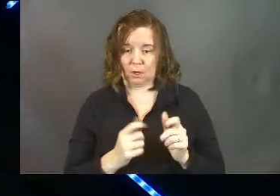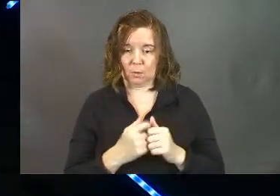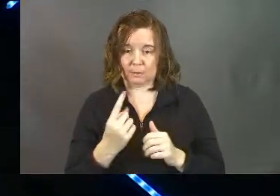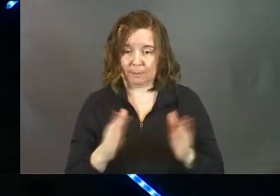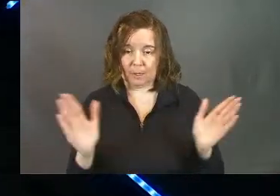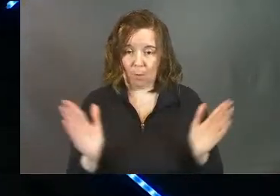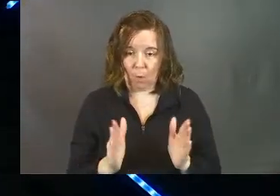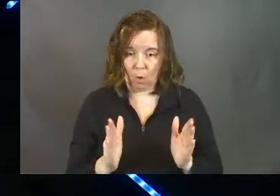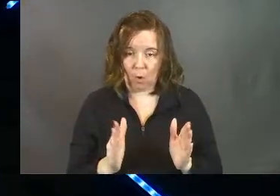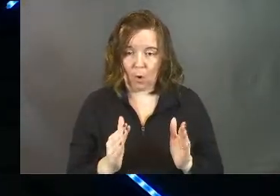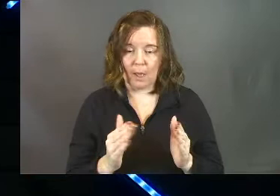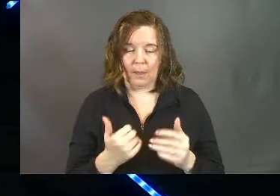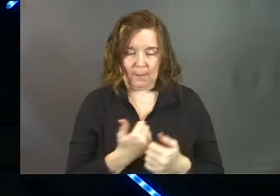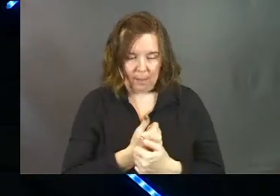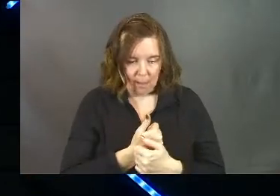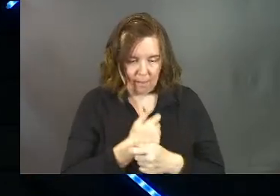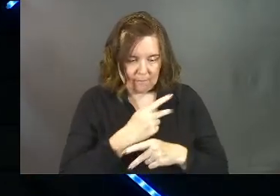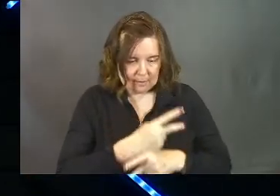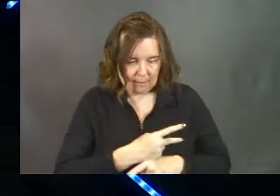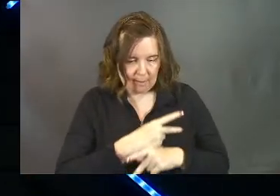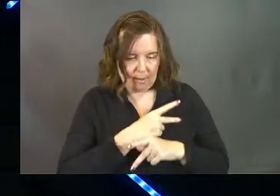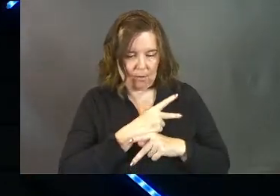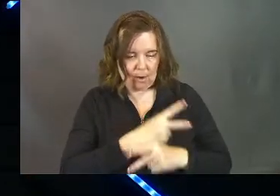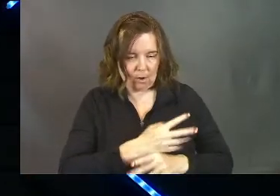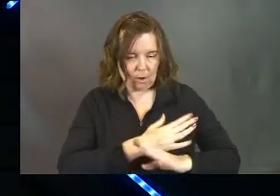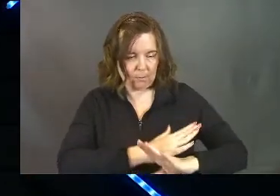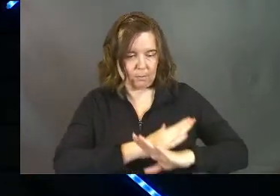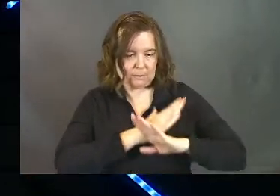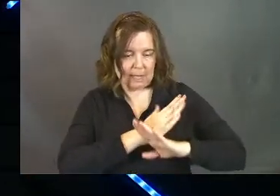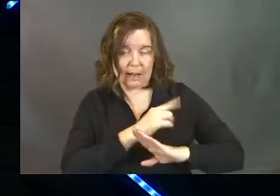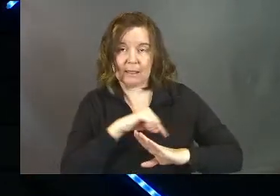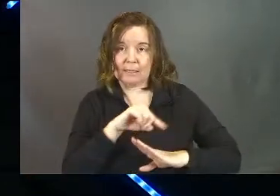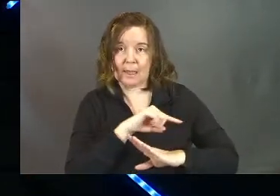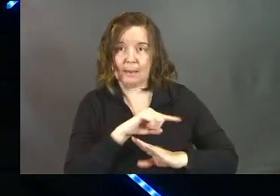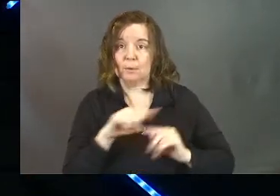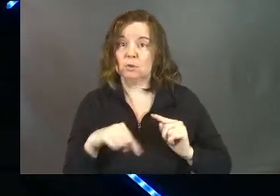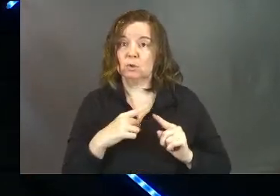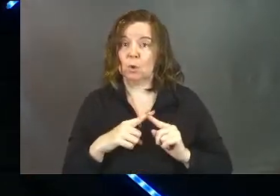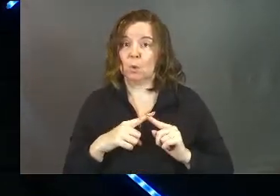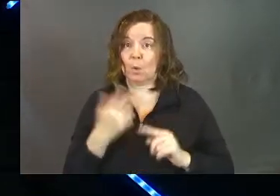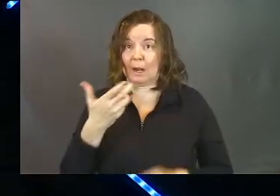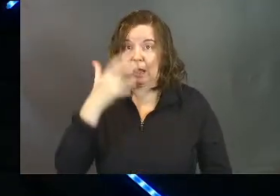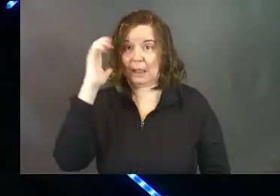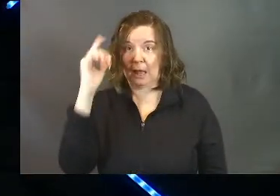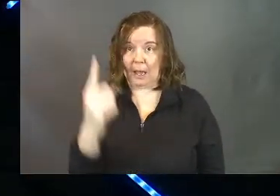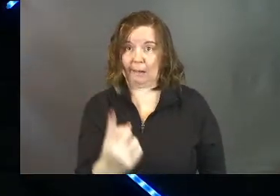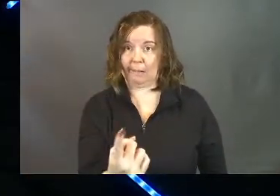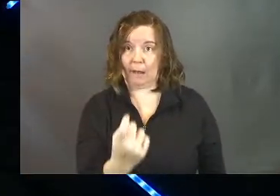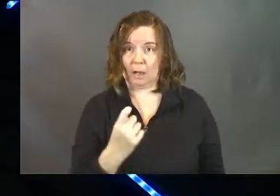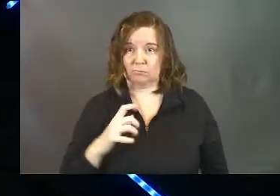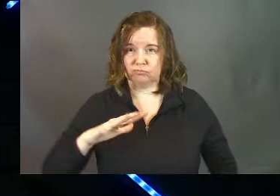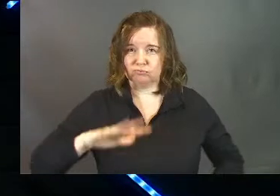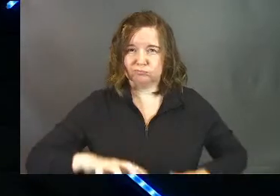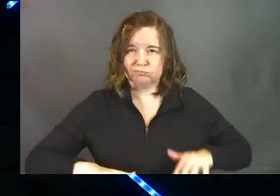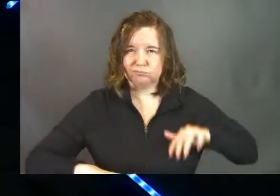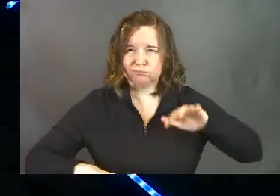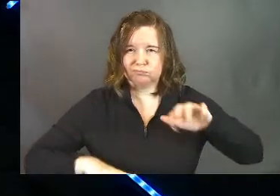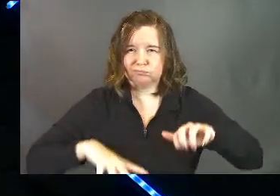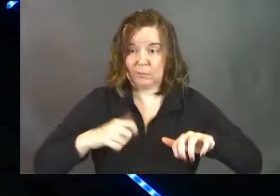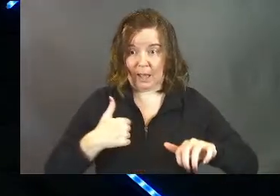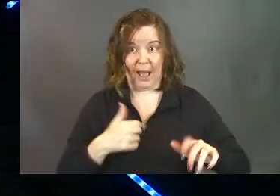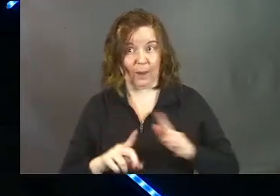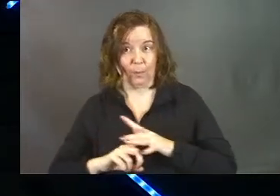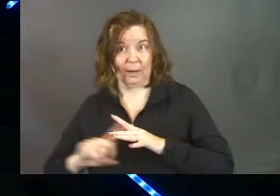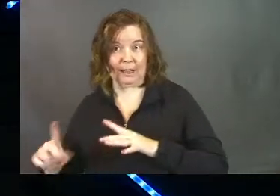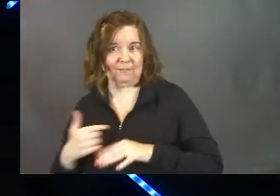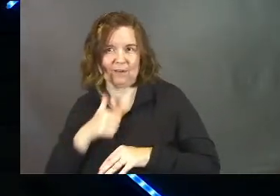something small like these sheep, and I'm going to love, and I'm going to care, and I'm going to protect them. And so when a lion comes, I would leave, you know, that